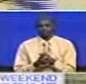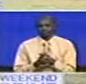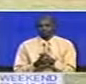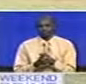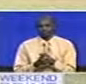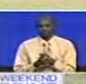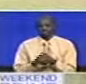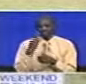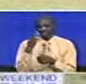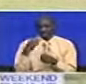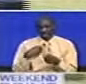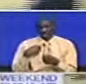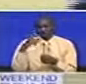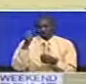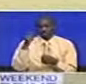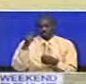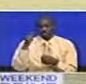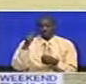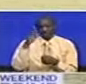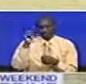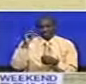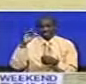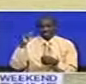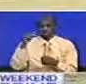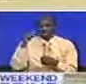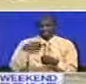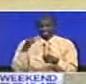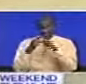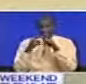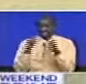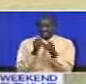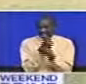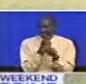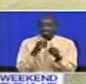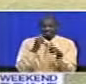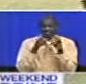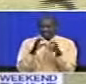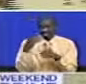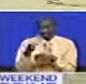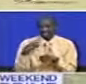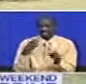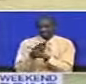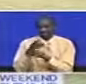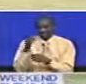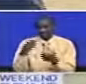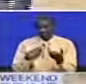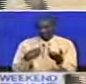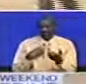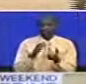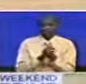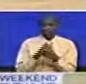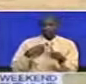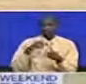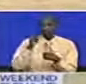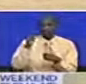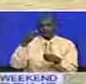The three of the ongoing Kothbiro tournament brought together experienced and upcoming talents across football circles in the countries, with notable names among them Jamal